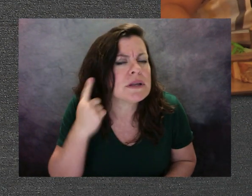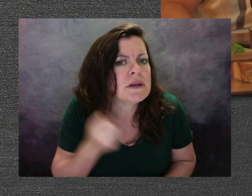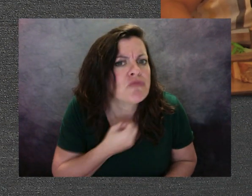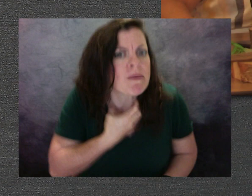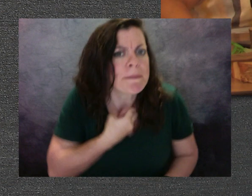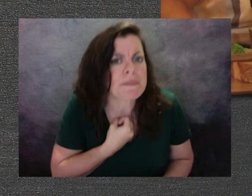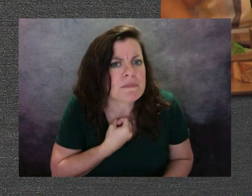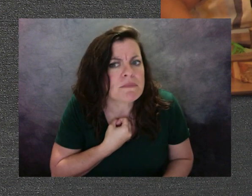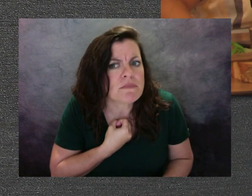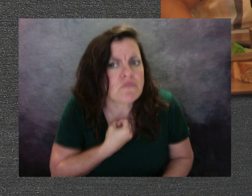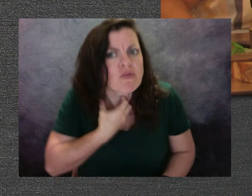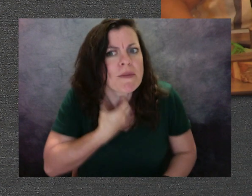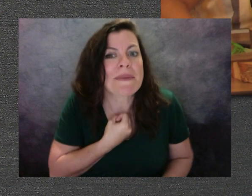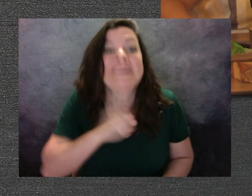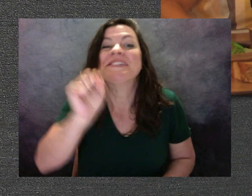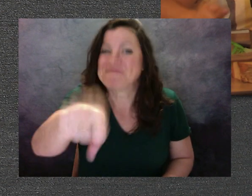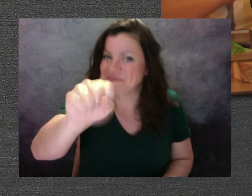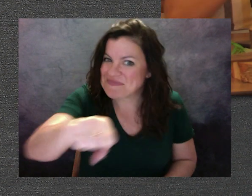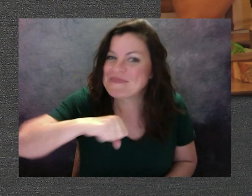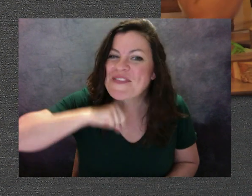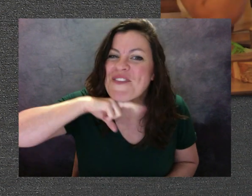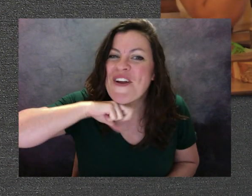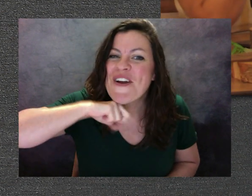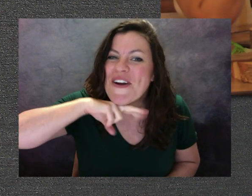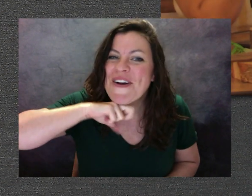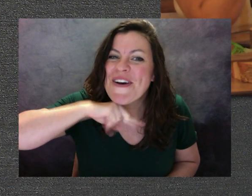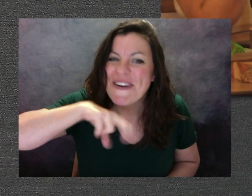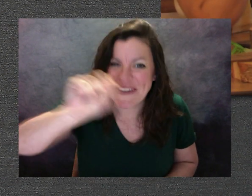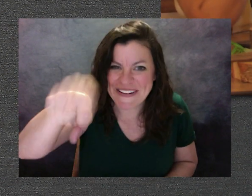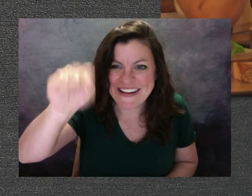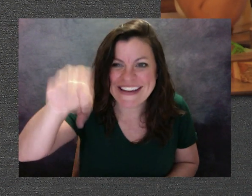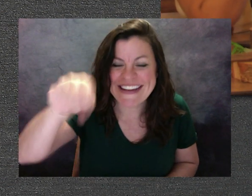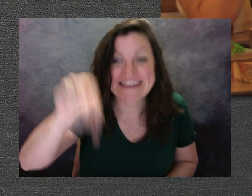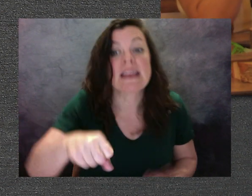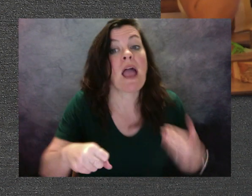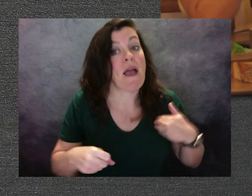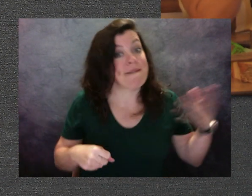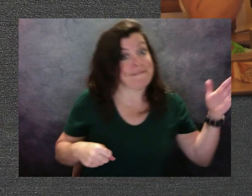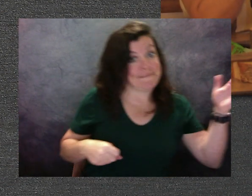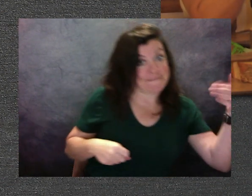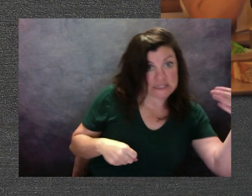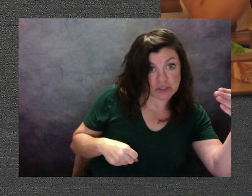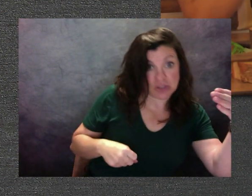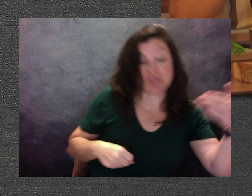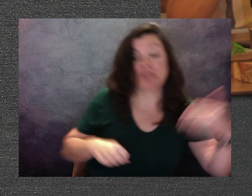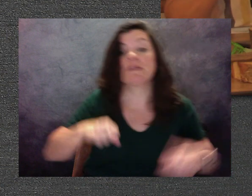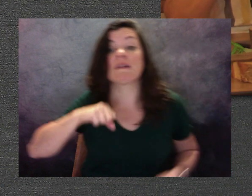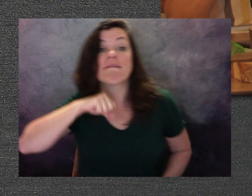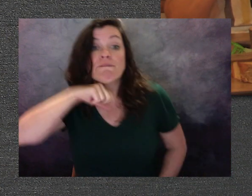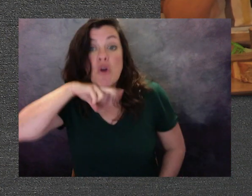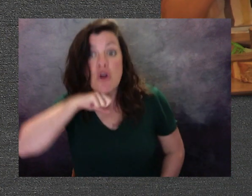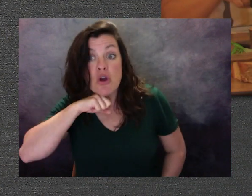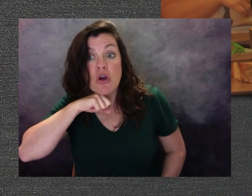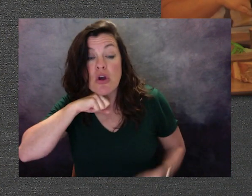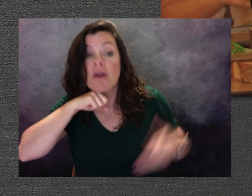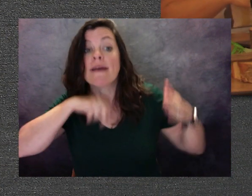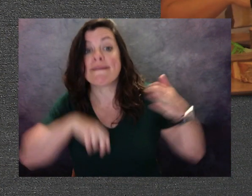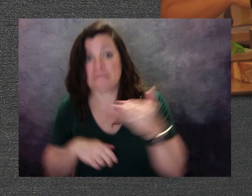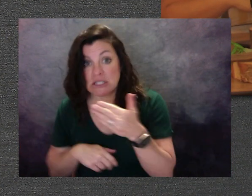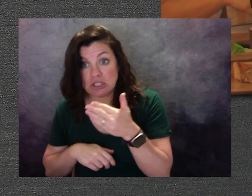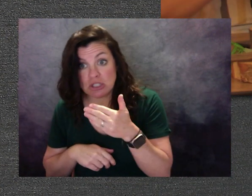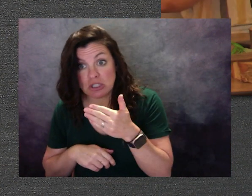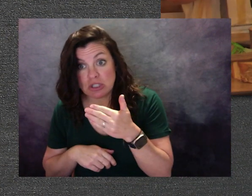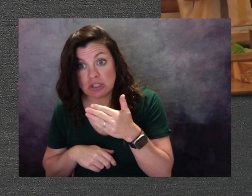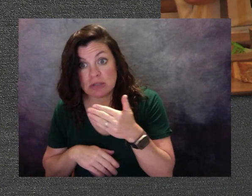fish, frog, fish. All right, I think that's the start of our pattern. So remember, a pattern